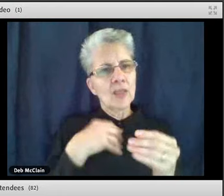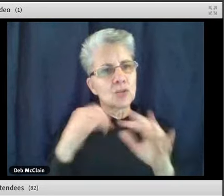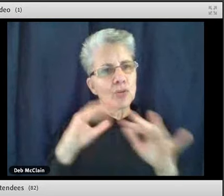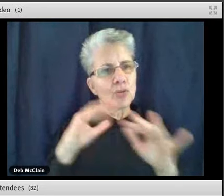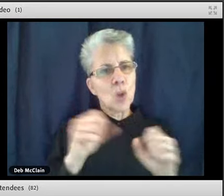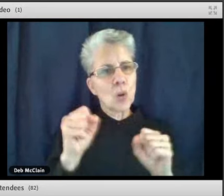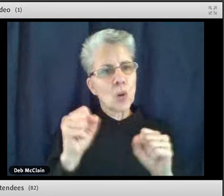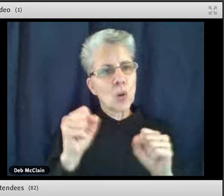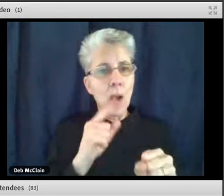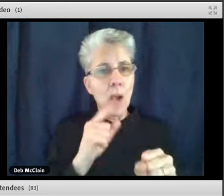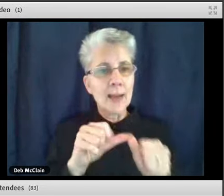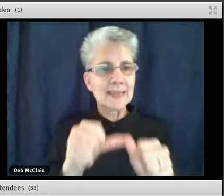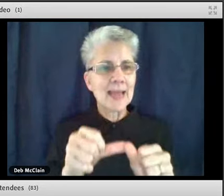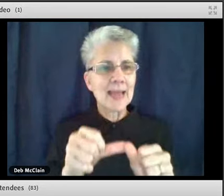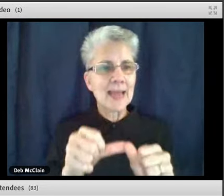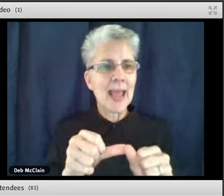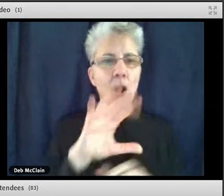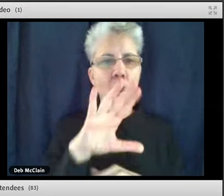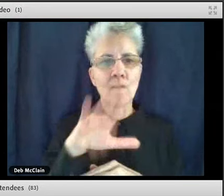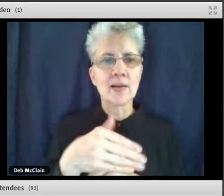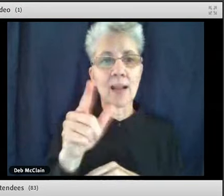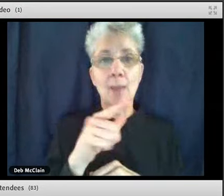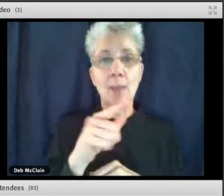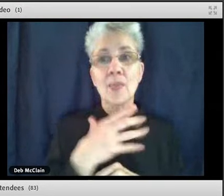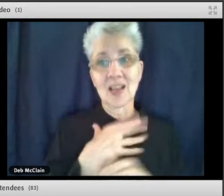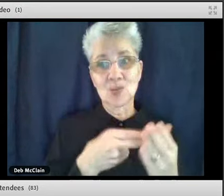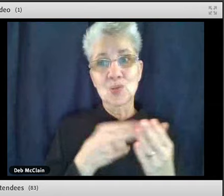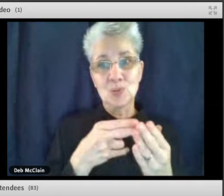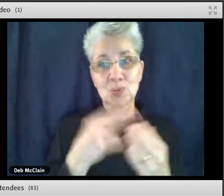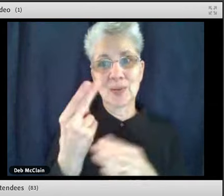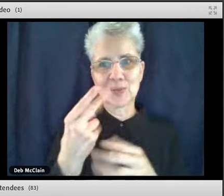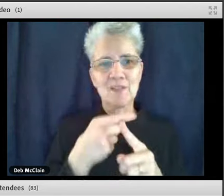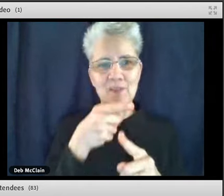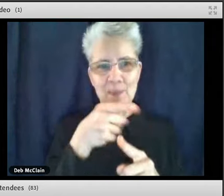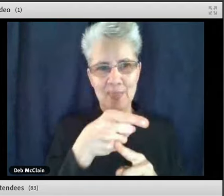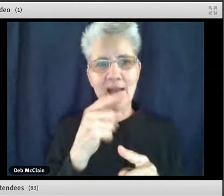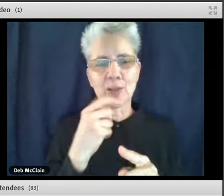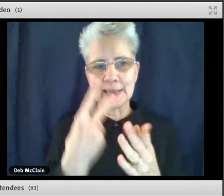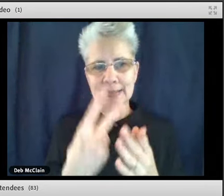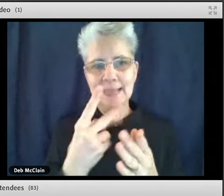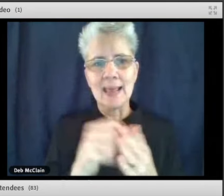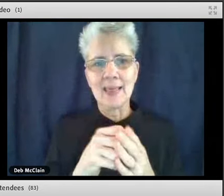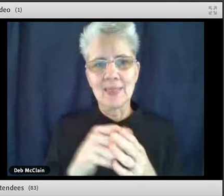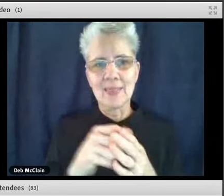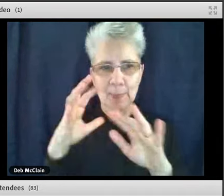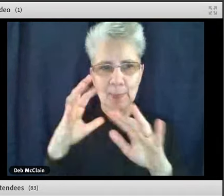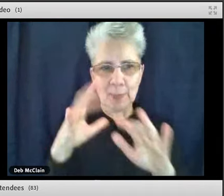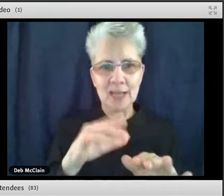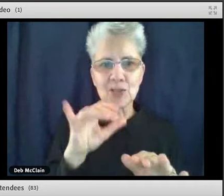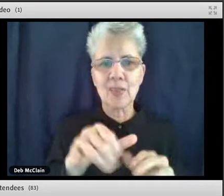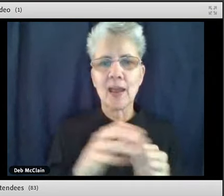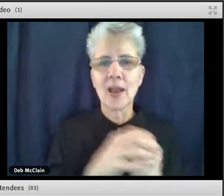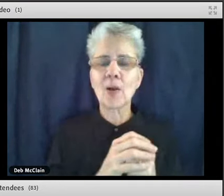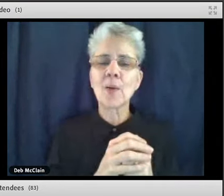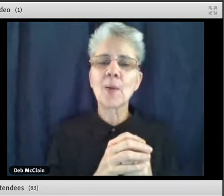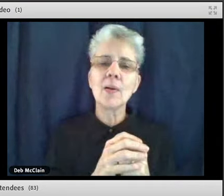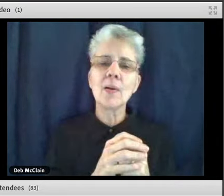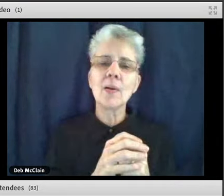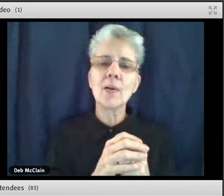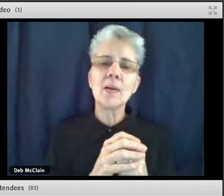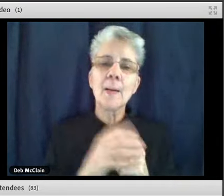International YouTube Data Viewer will actually check videos. So you can put the image in. It'll tell you where the original image came from. Veracity